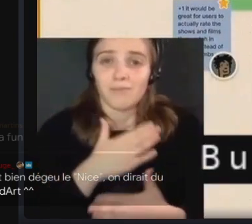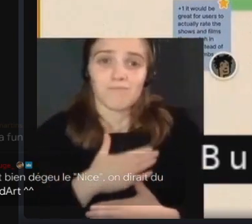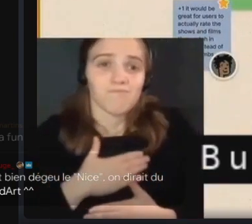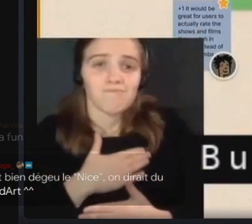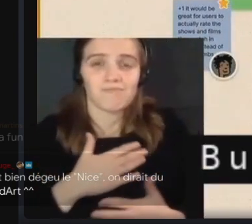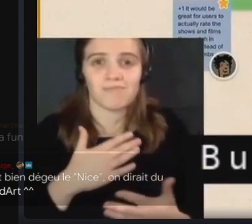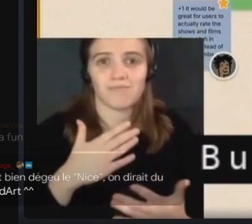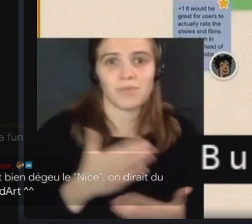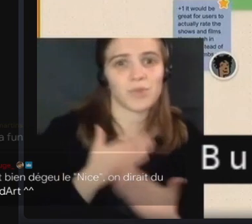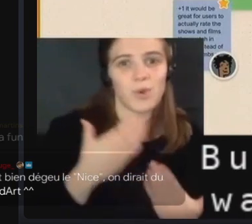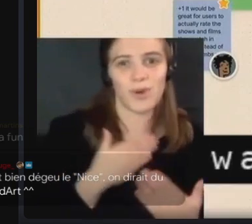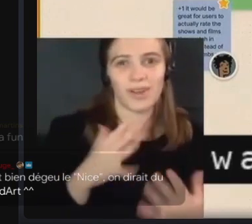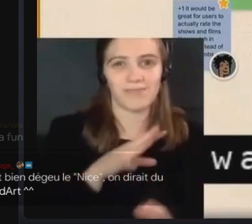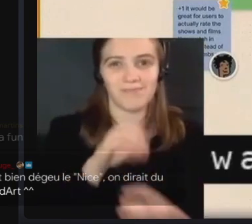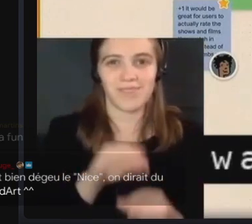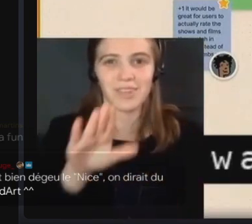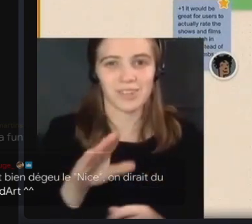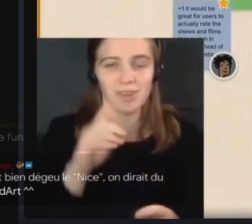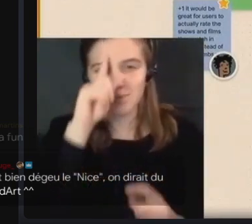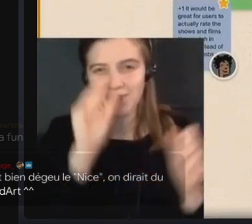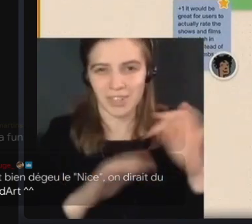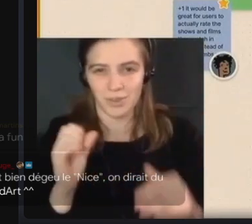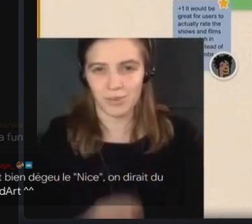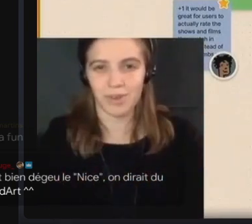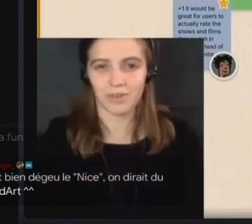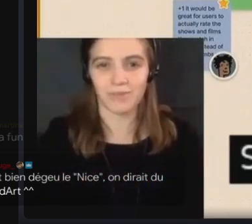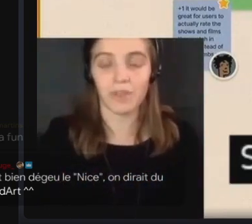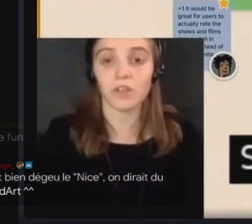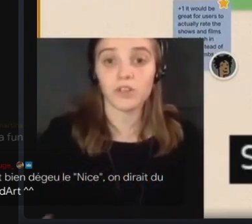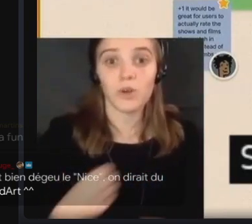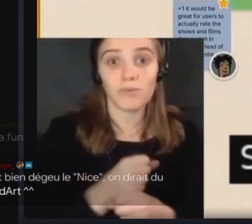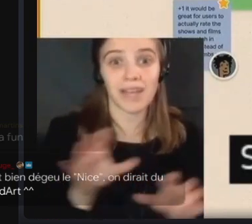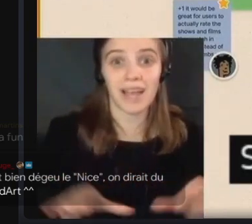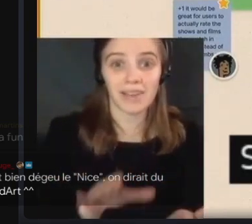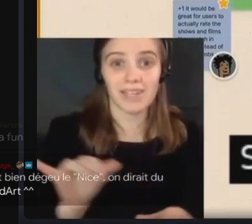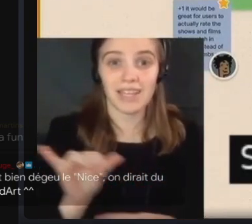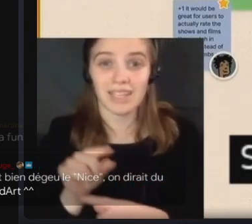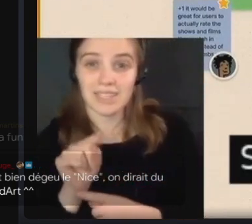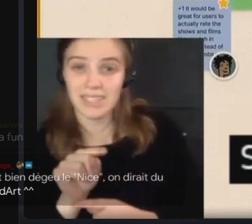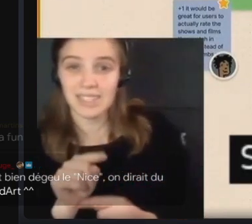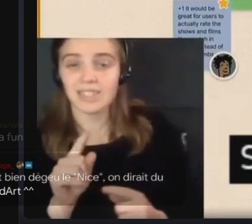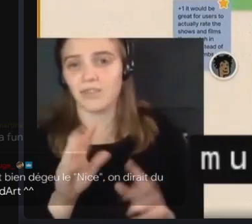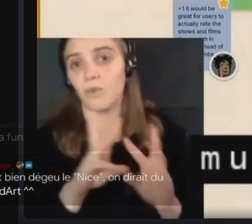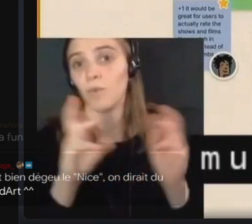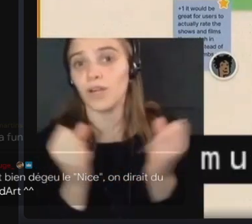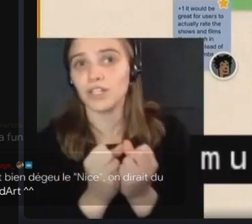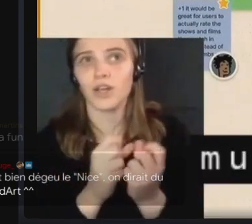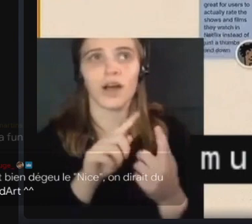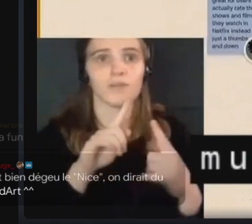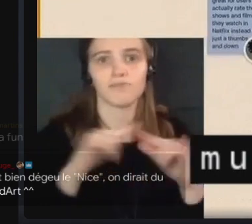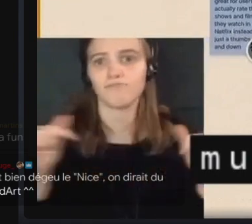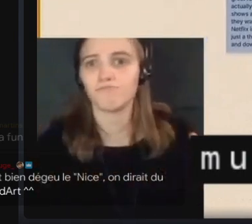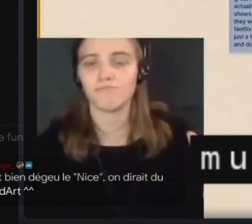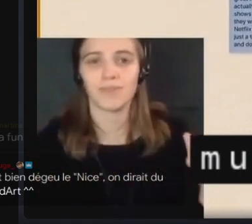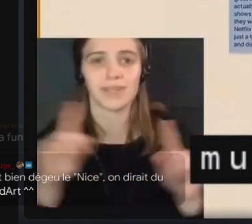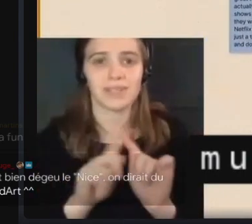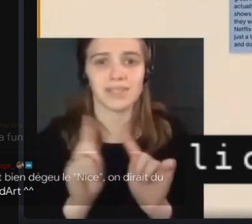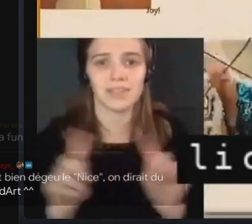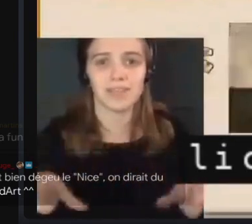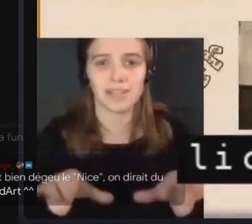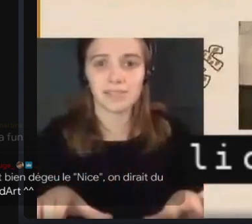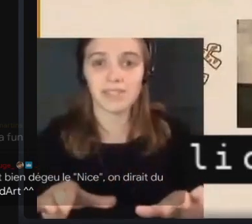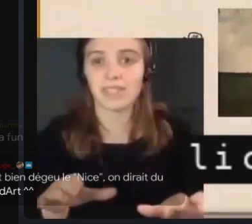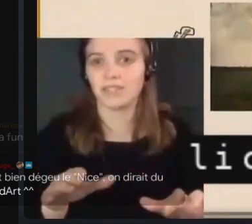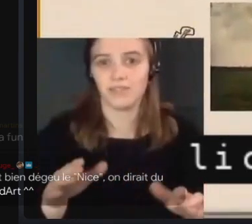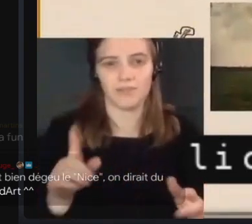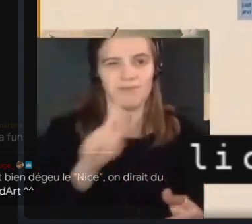magic of multiplayer to make group activities like brainstorms, retros, crits, and workshops more fun.